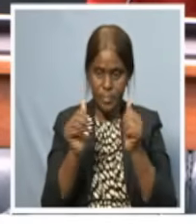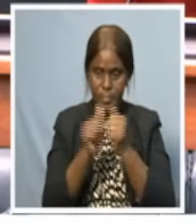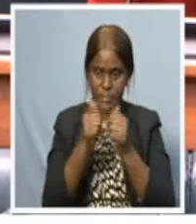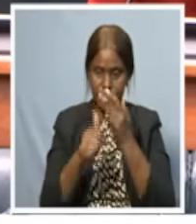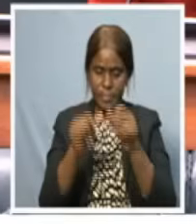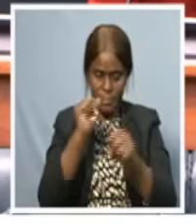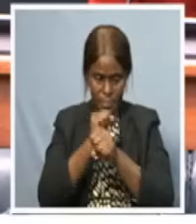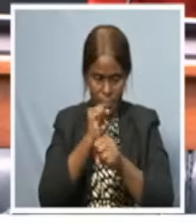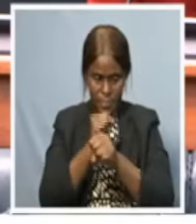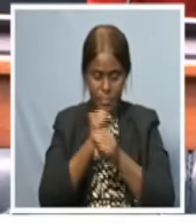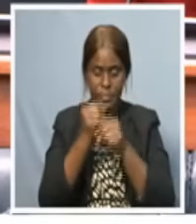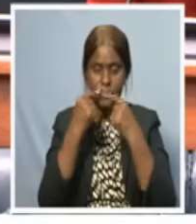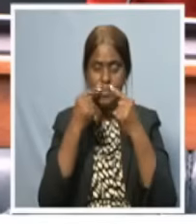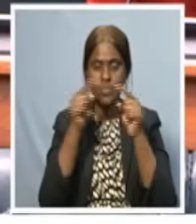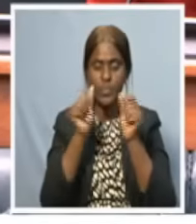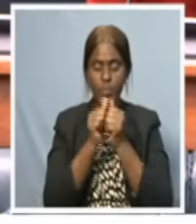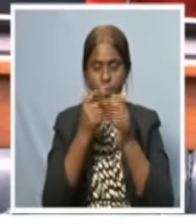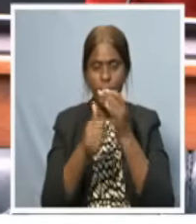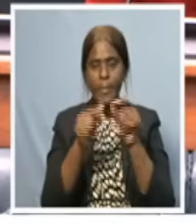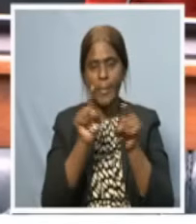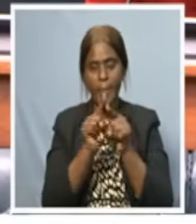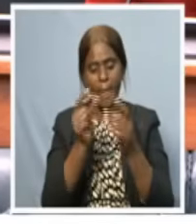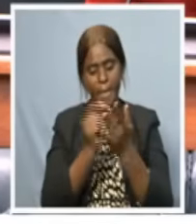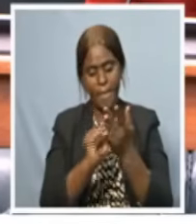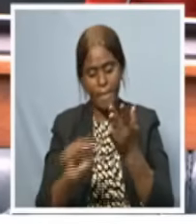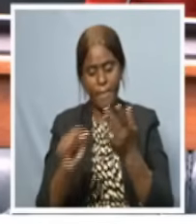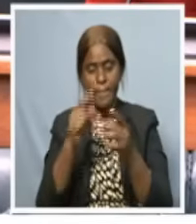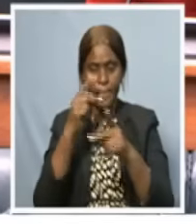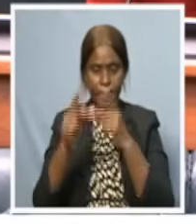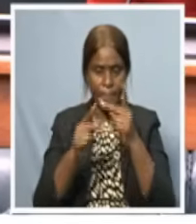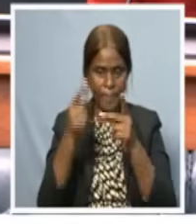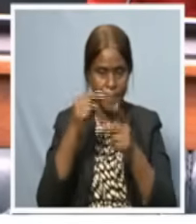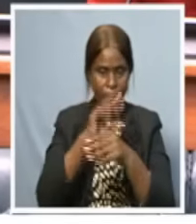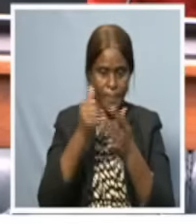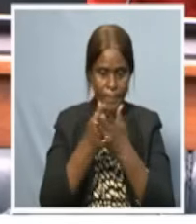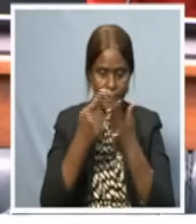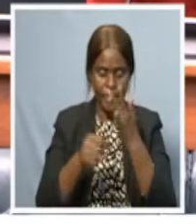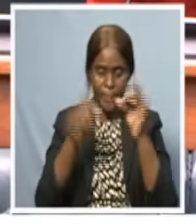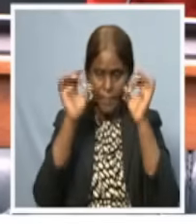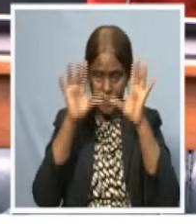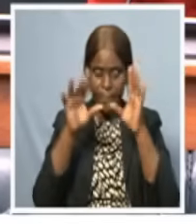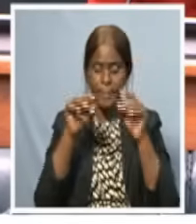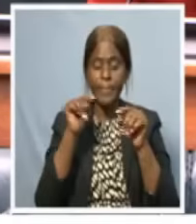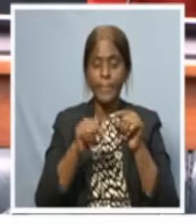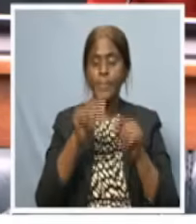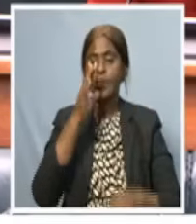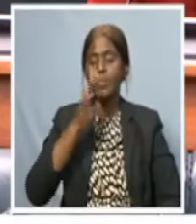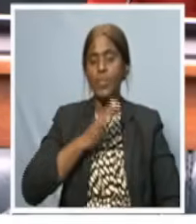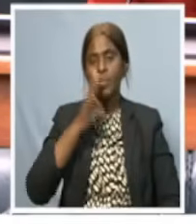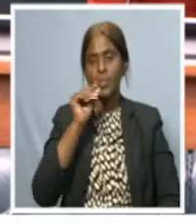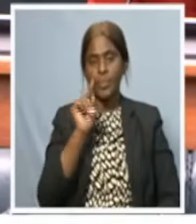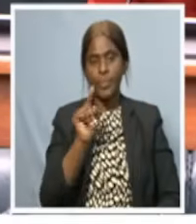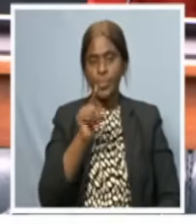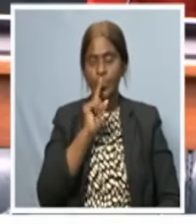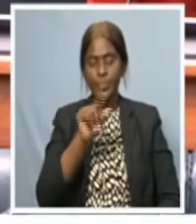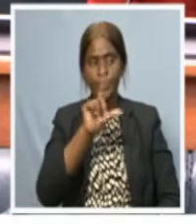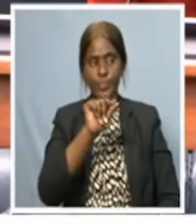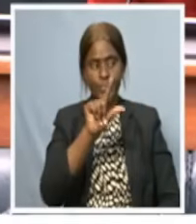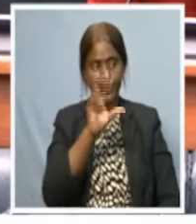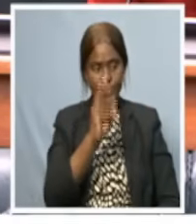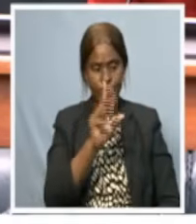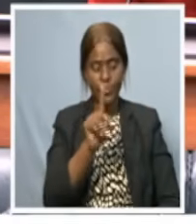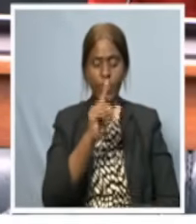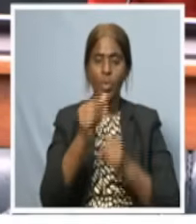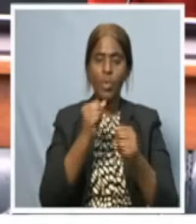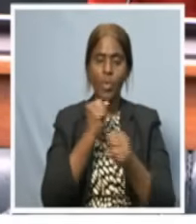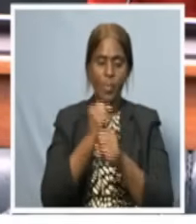providers, and enforce notice and take down procedures for harmful content. Madam Speaker, the